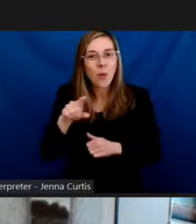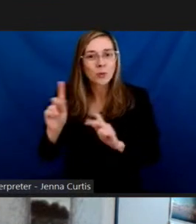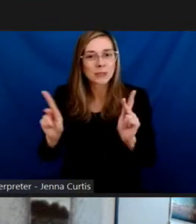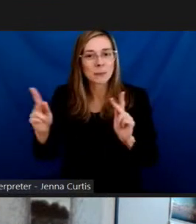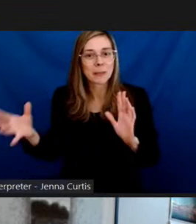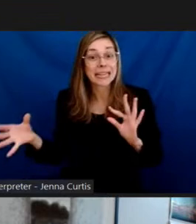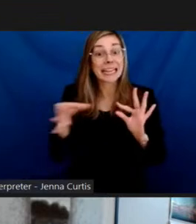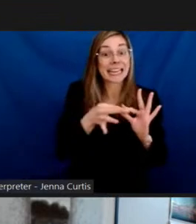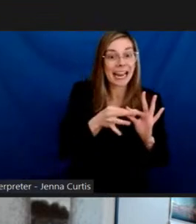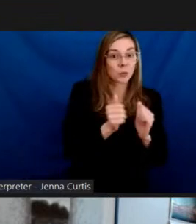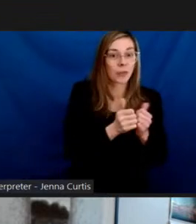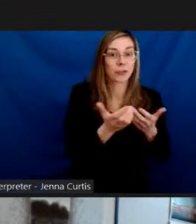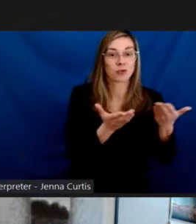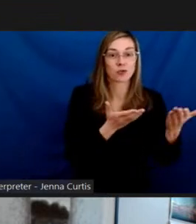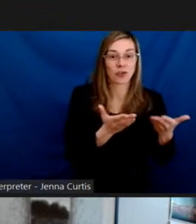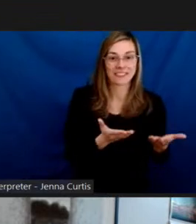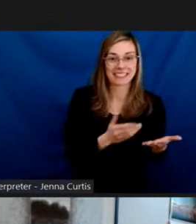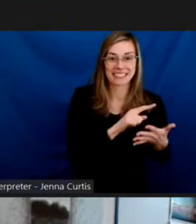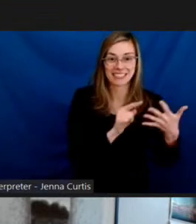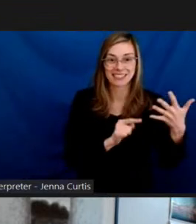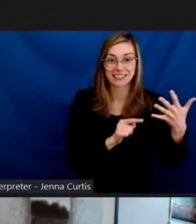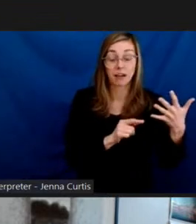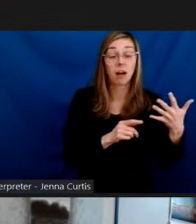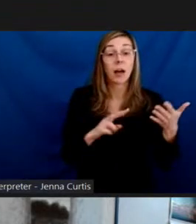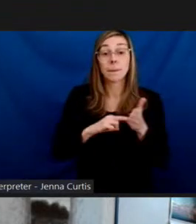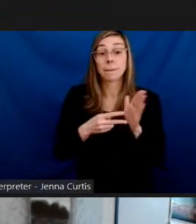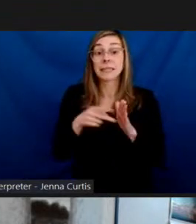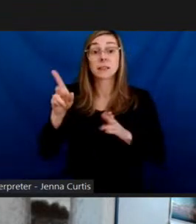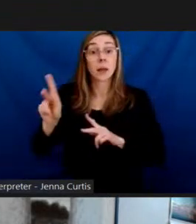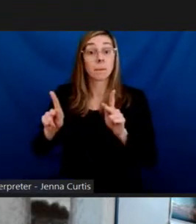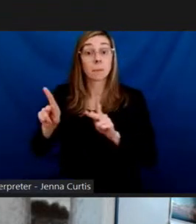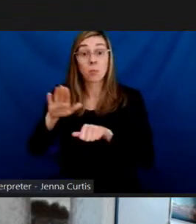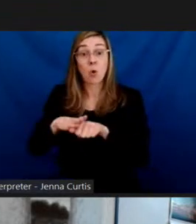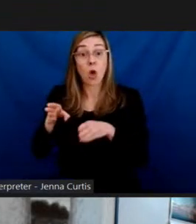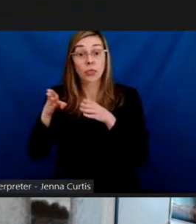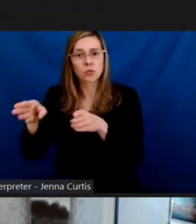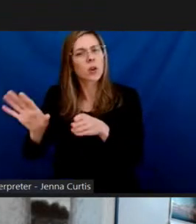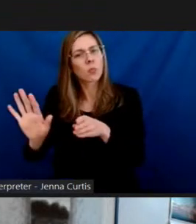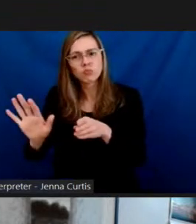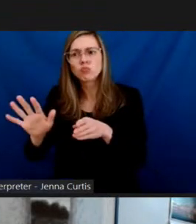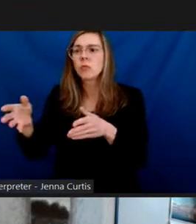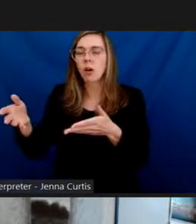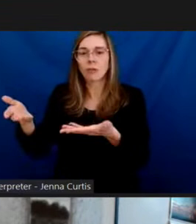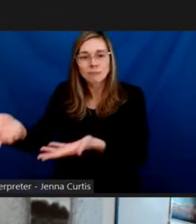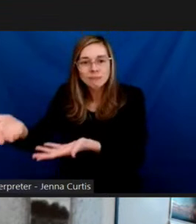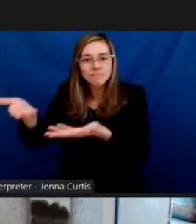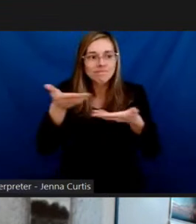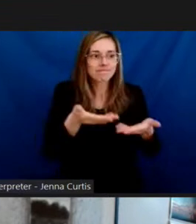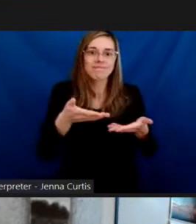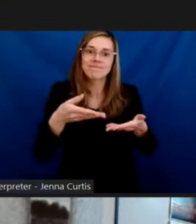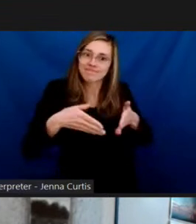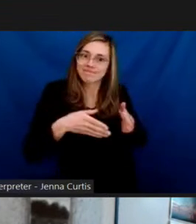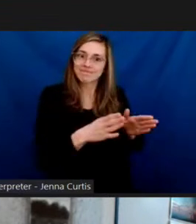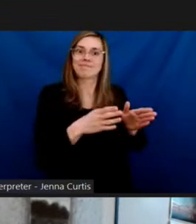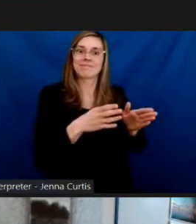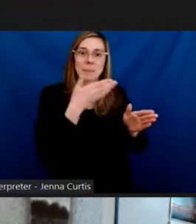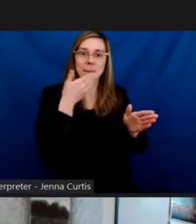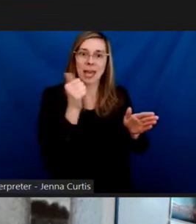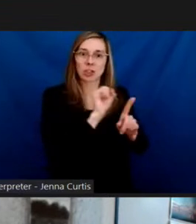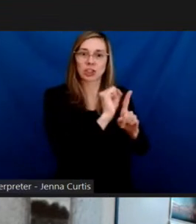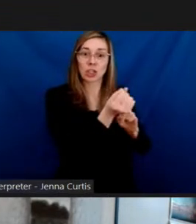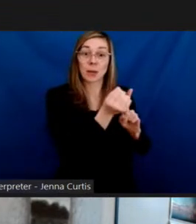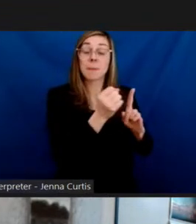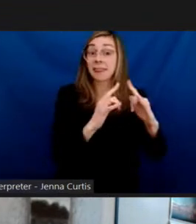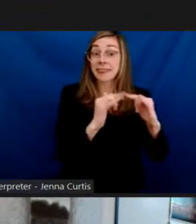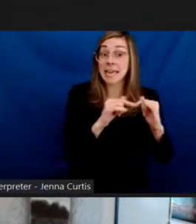actually remove large numbers of people from the streets and into better circumstances. The camps themselves are an